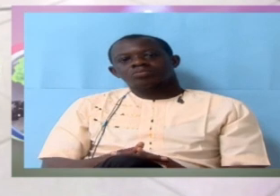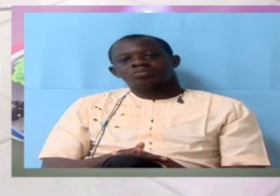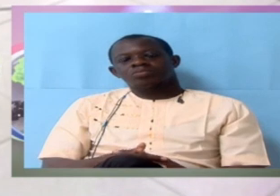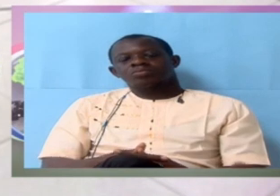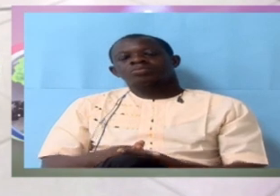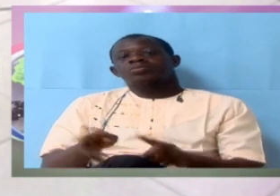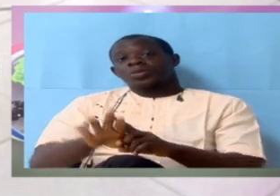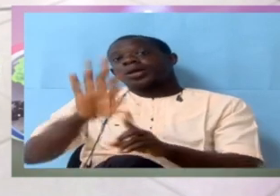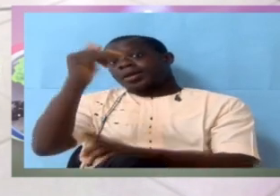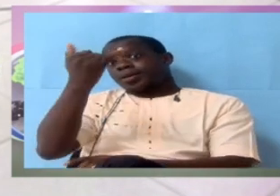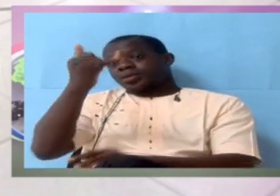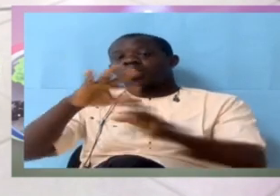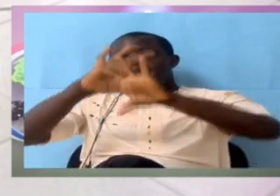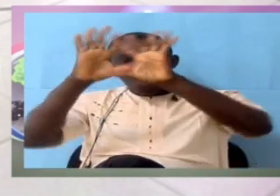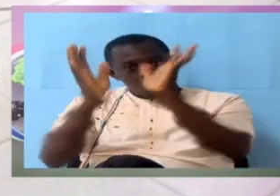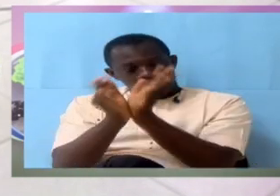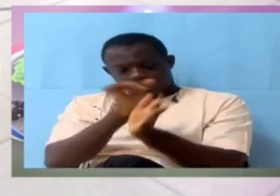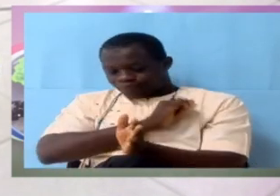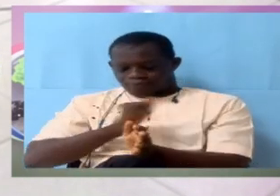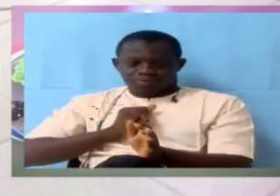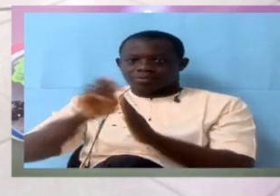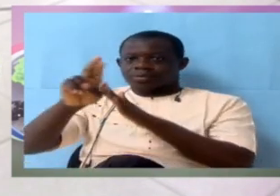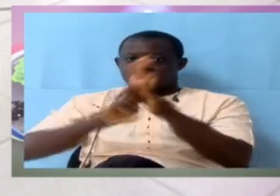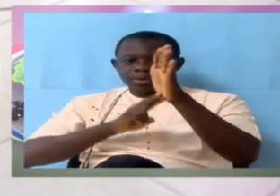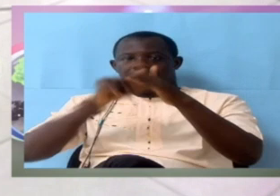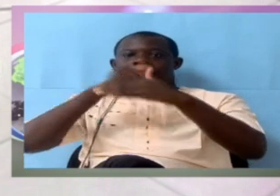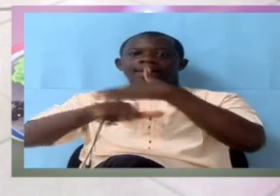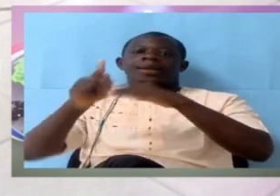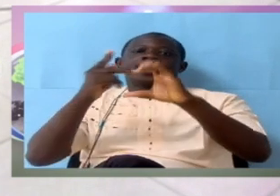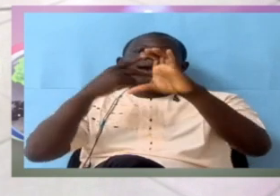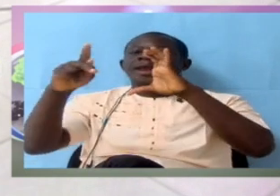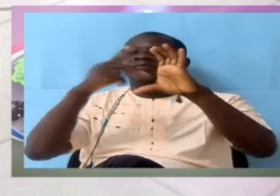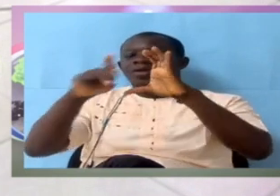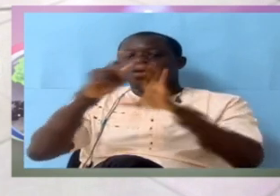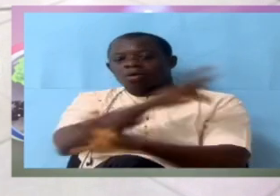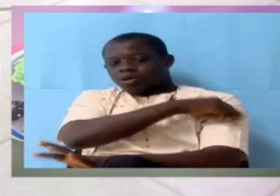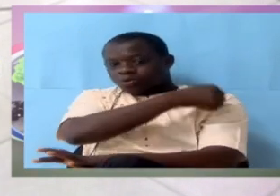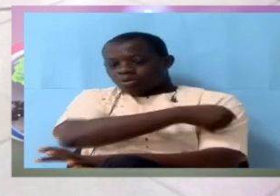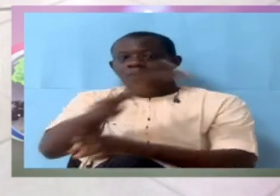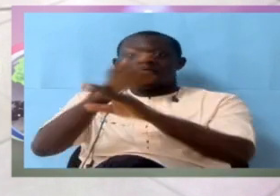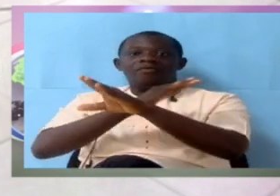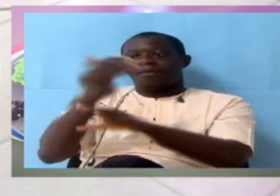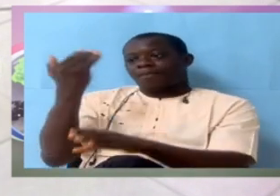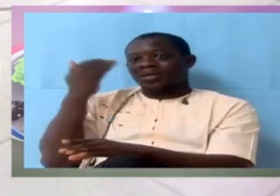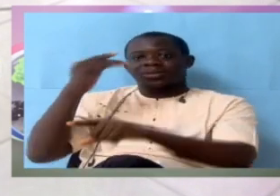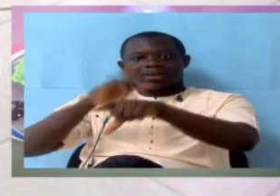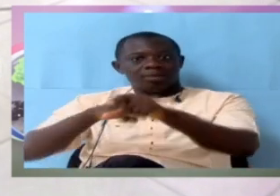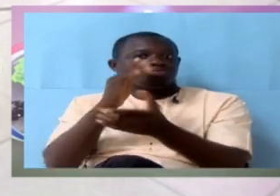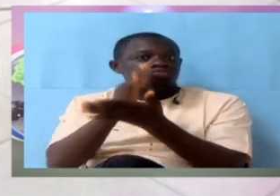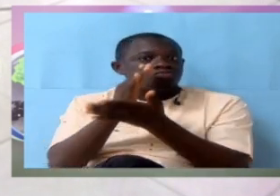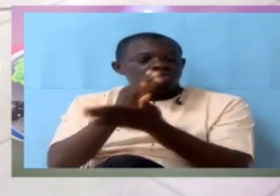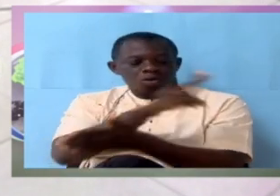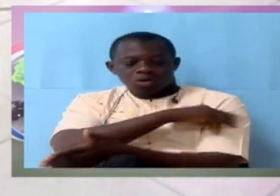Yes, all of us were enrolled at the Kanifing Hospital. At that time, in fact, the hospital itself has not yet been